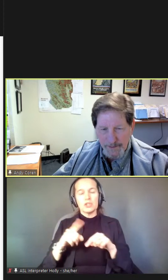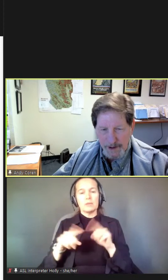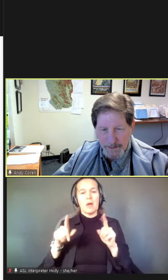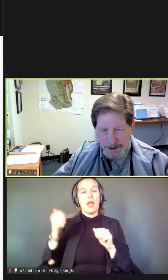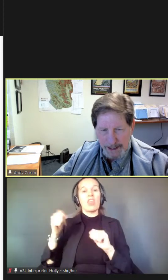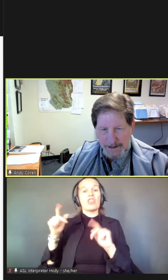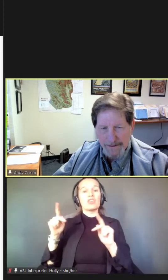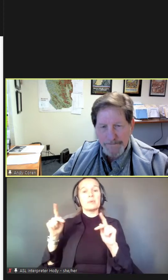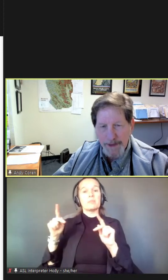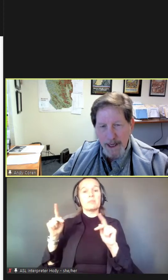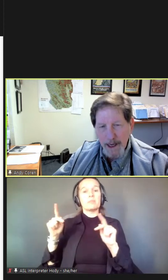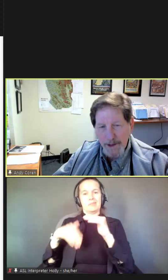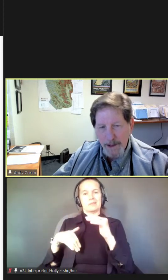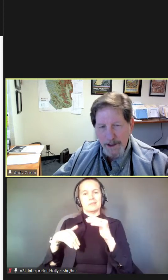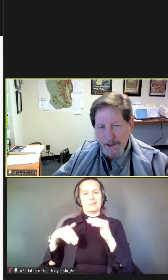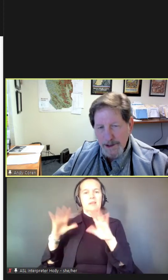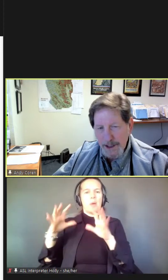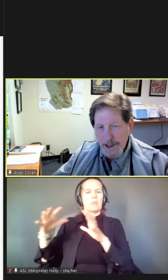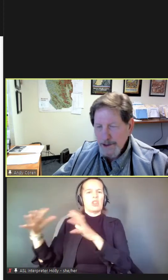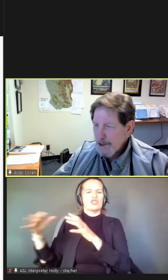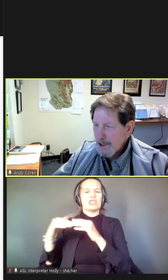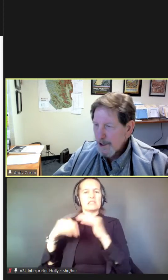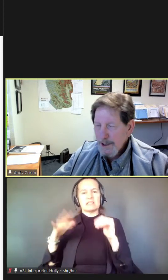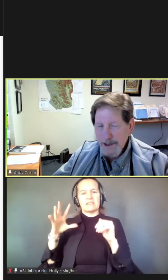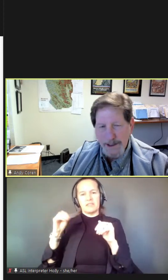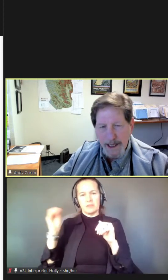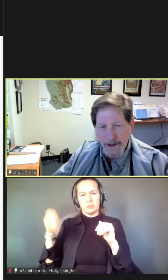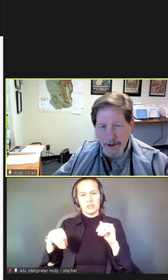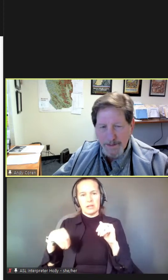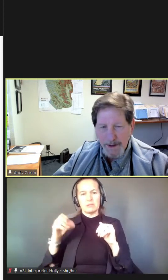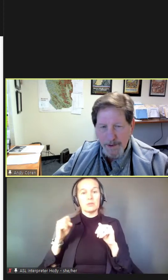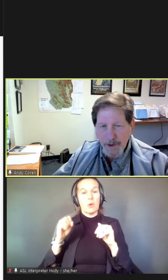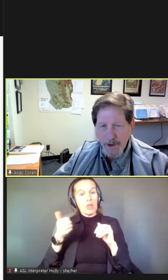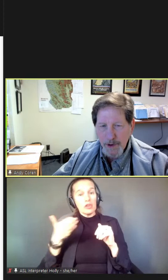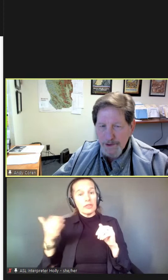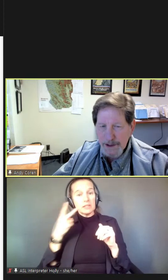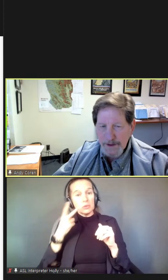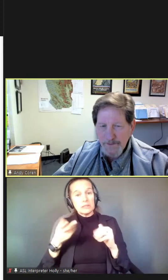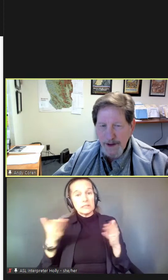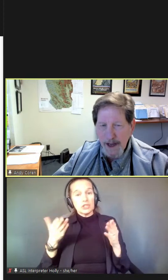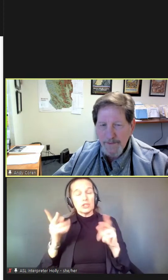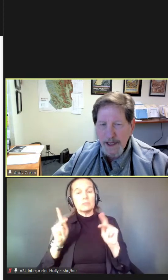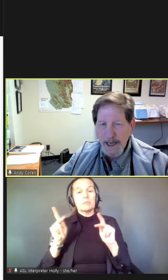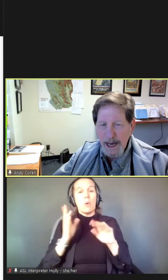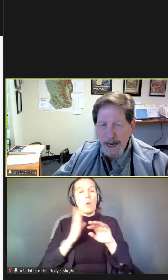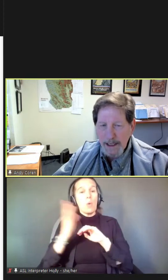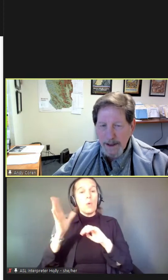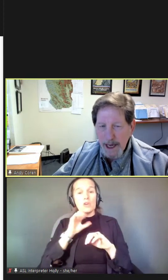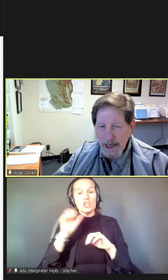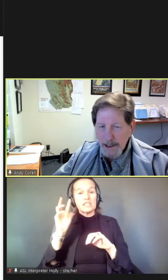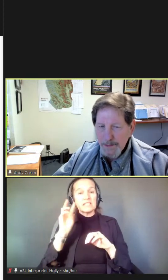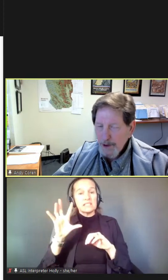than 50%. The other thing to see here is that those people who are over 65,